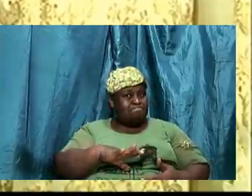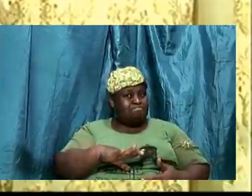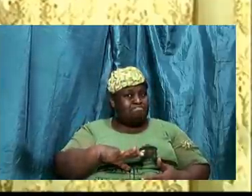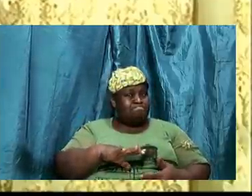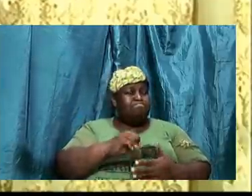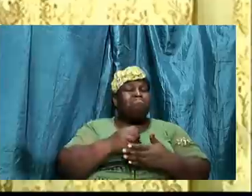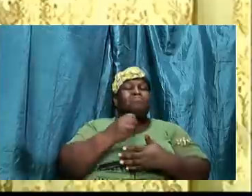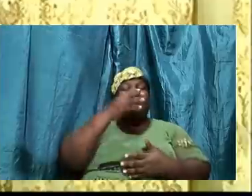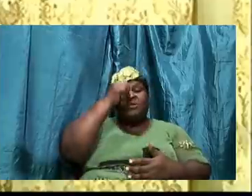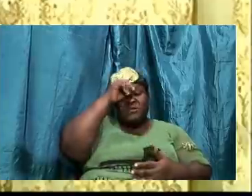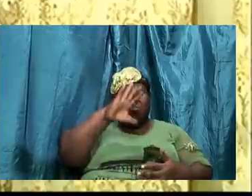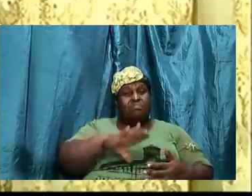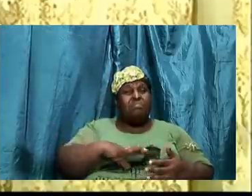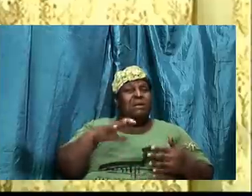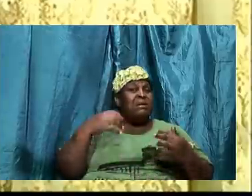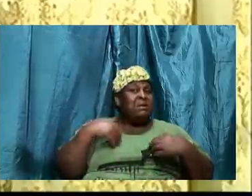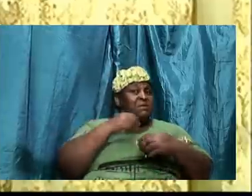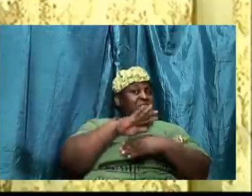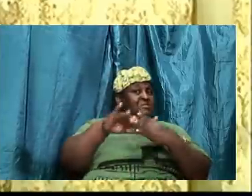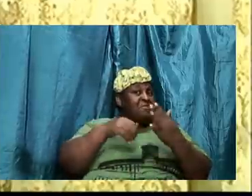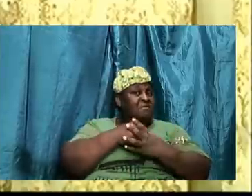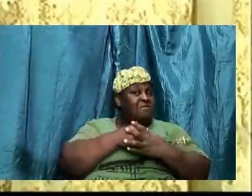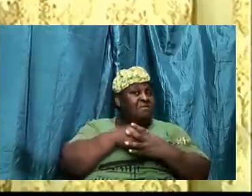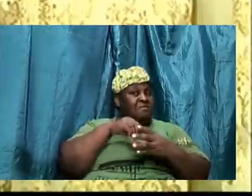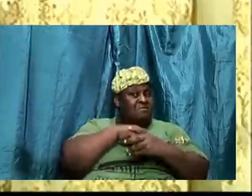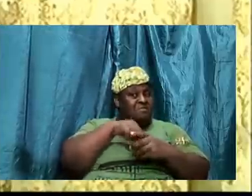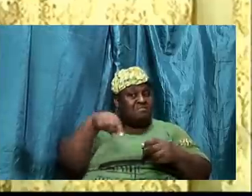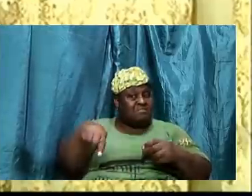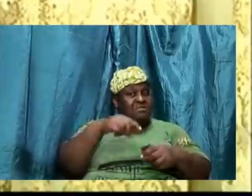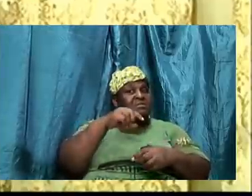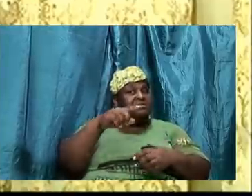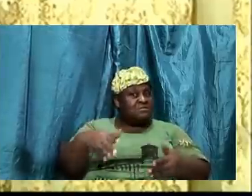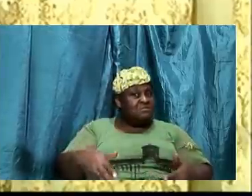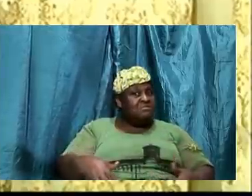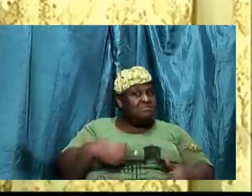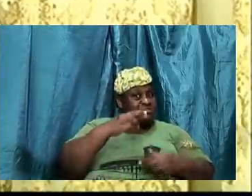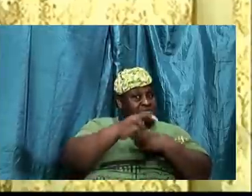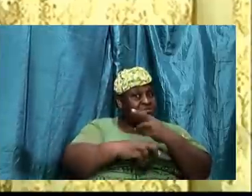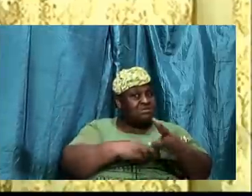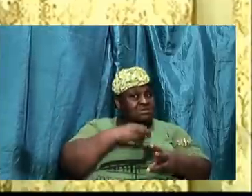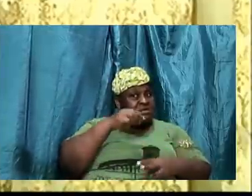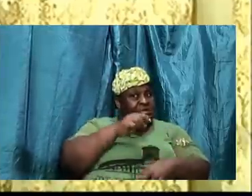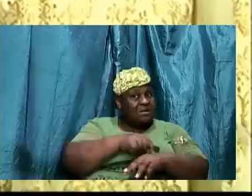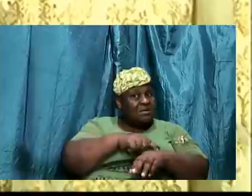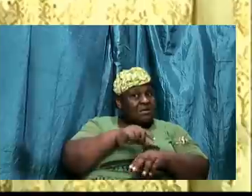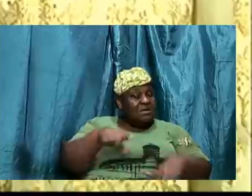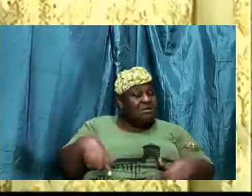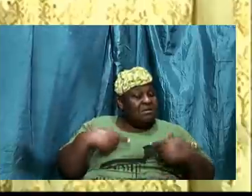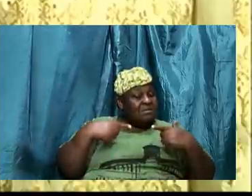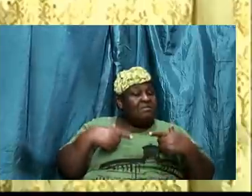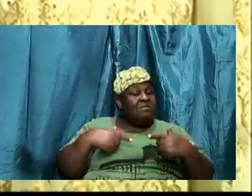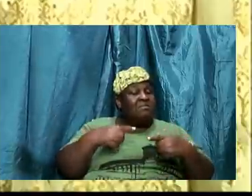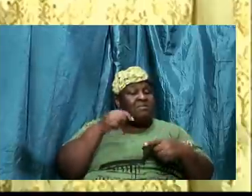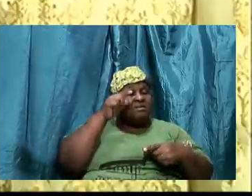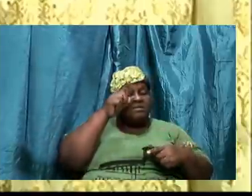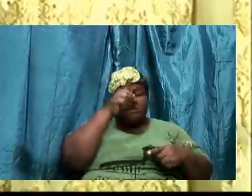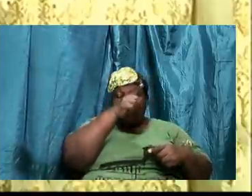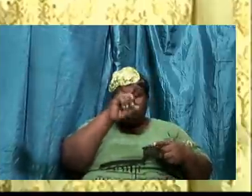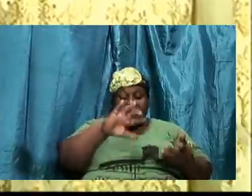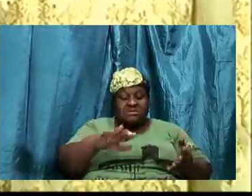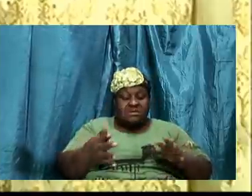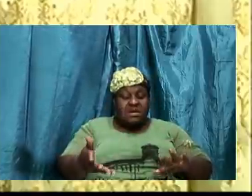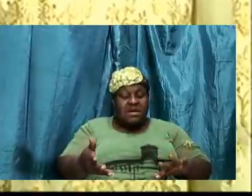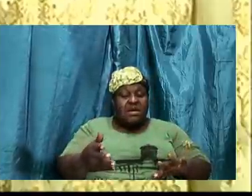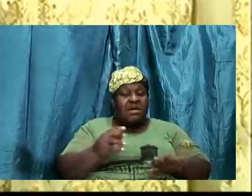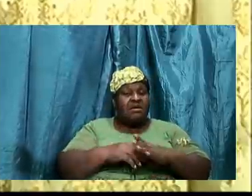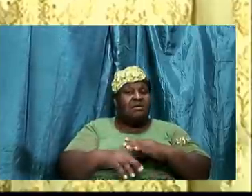when he died and Lazarus died, Lazarus went into paradise. The rich man was tormented. I want you to know that